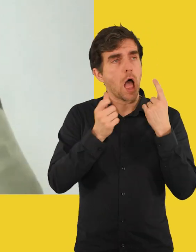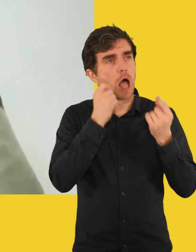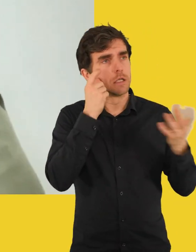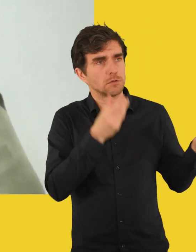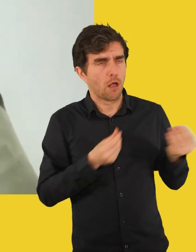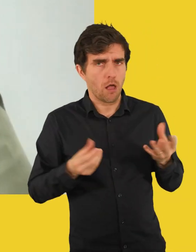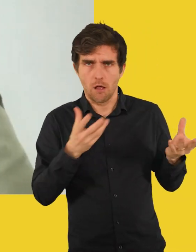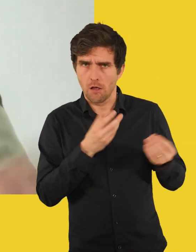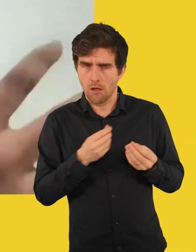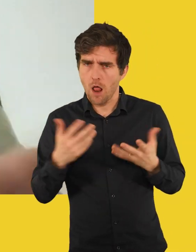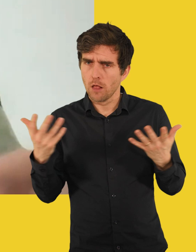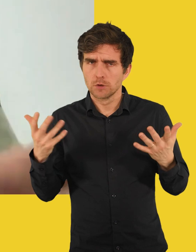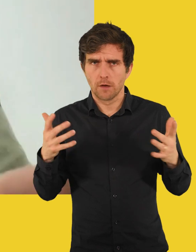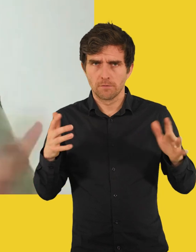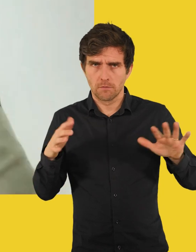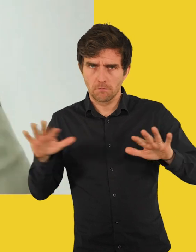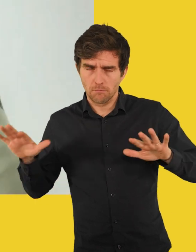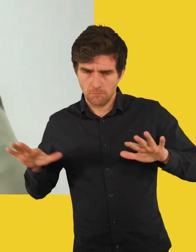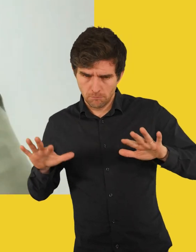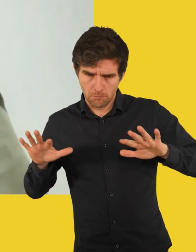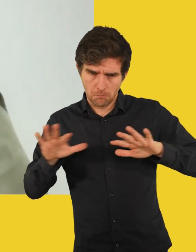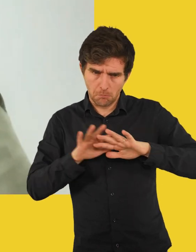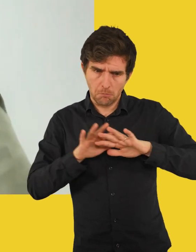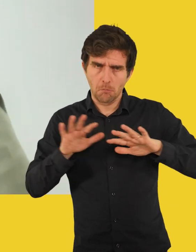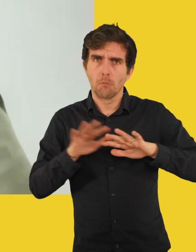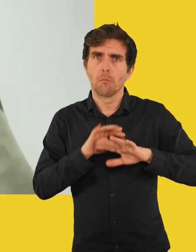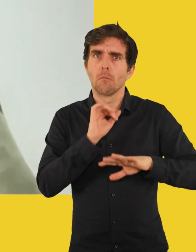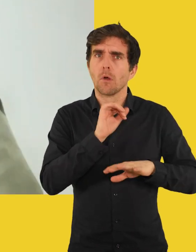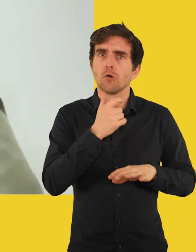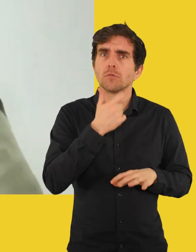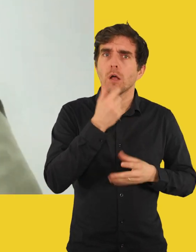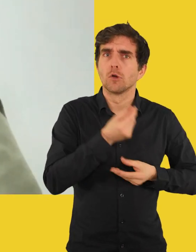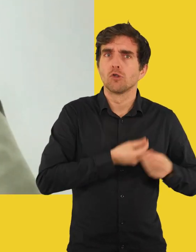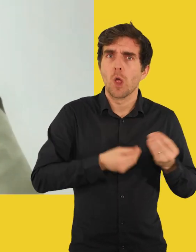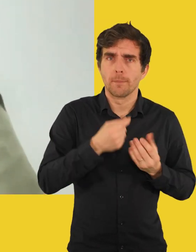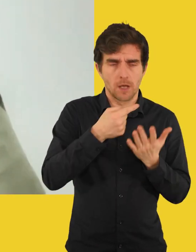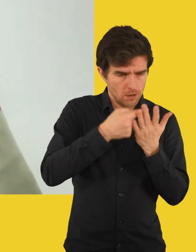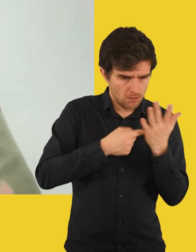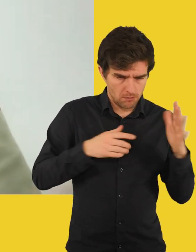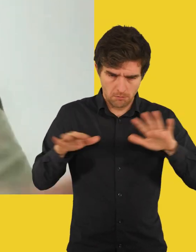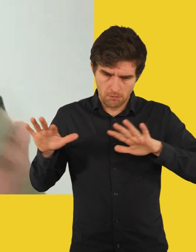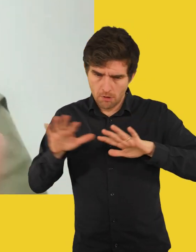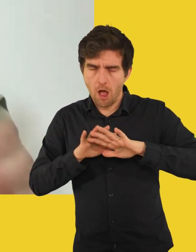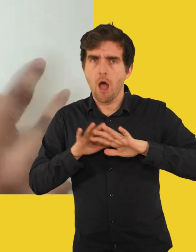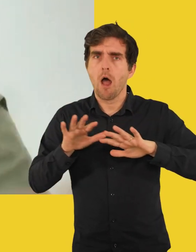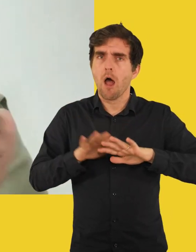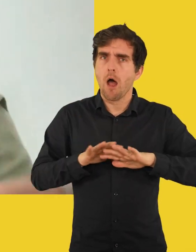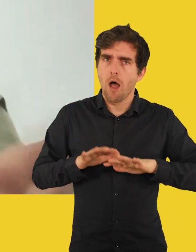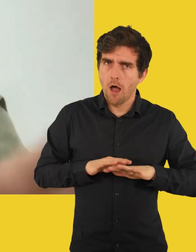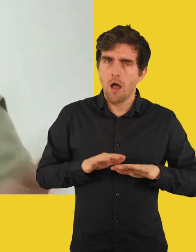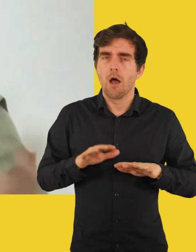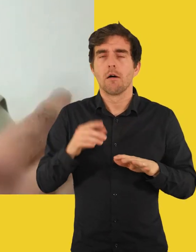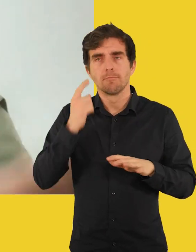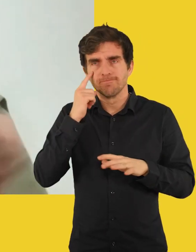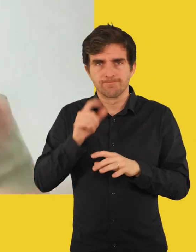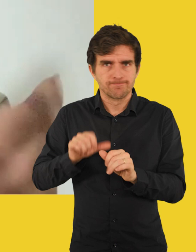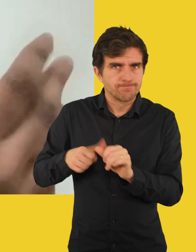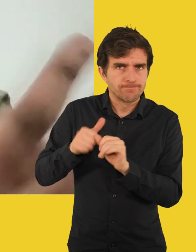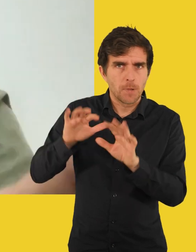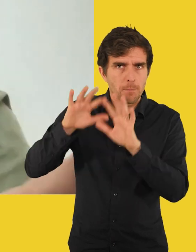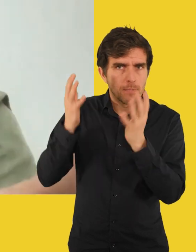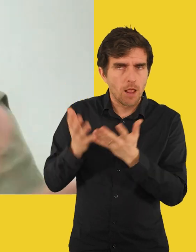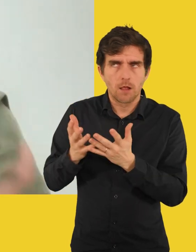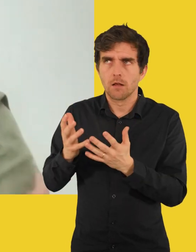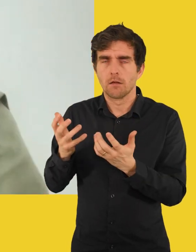itself that has a lot of overlaps with the Doughnut Economics Framework, in the sense that the Doughnut Economics Framework is talking